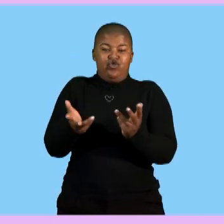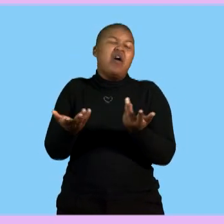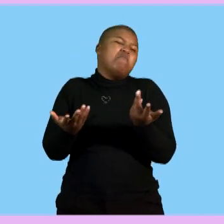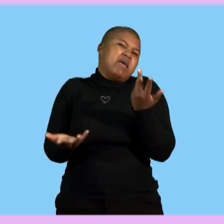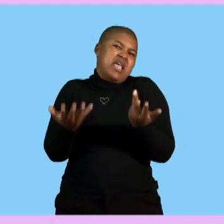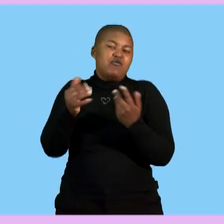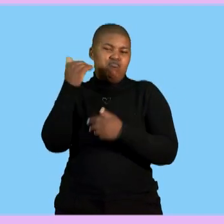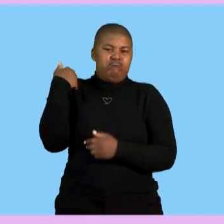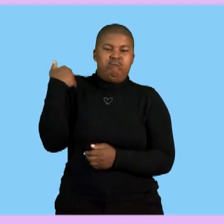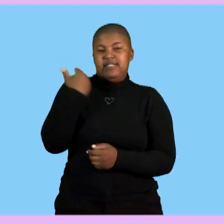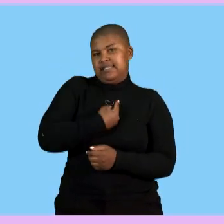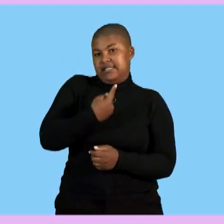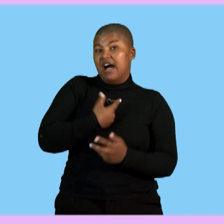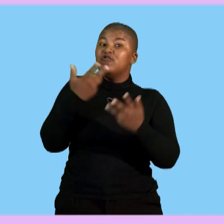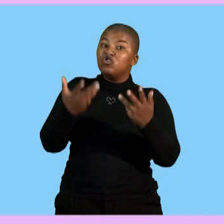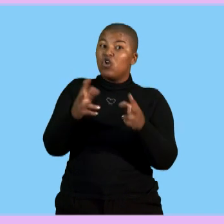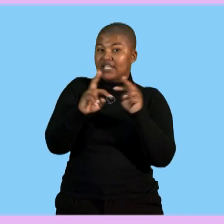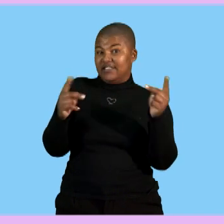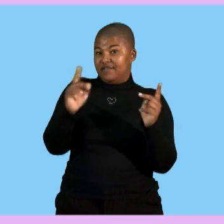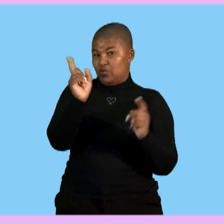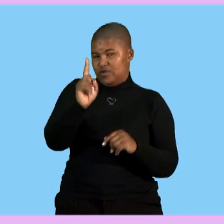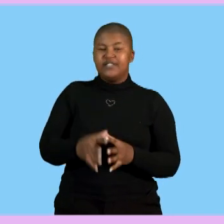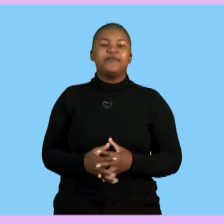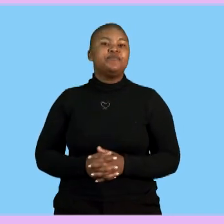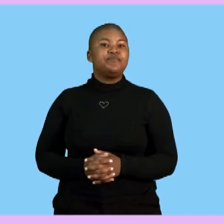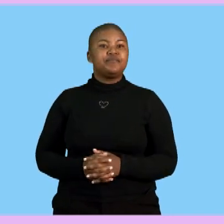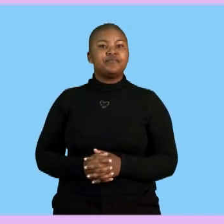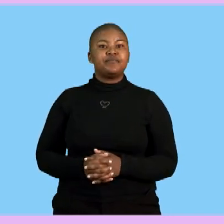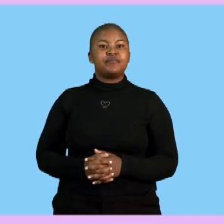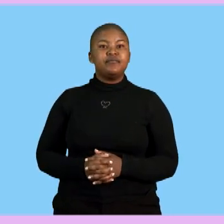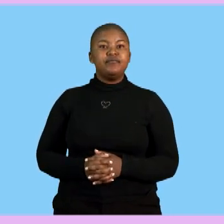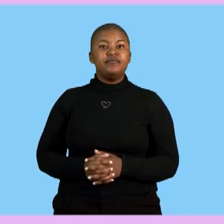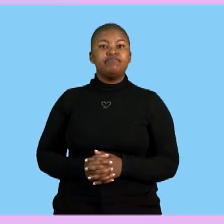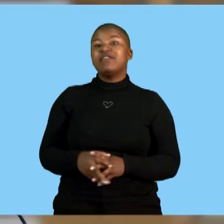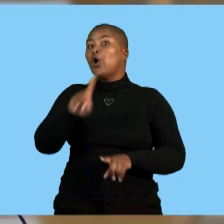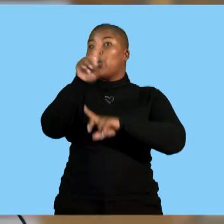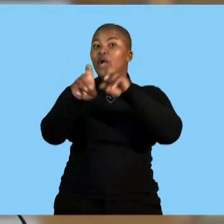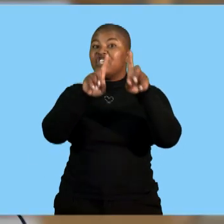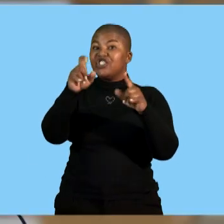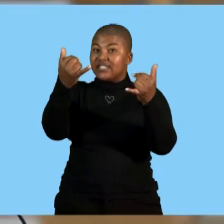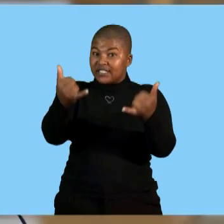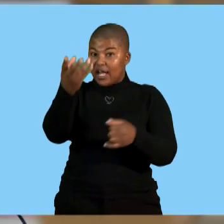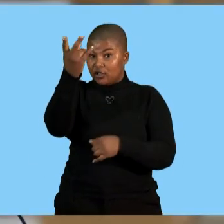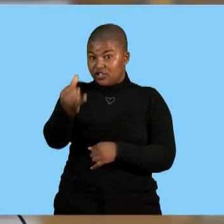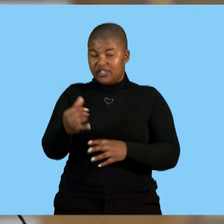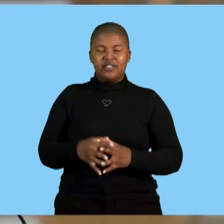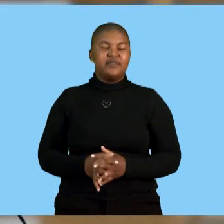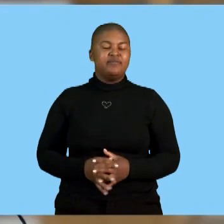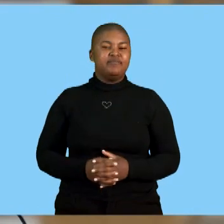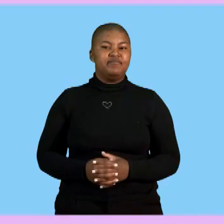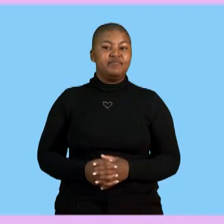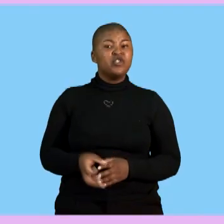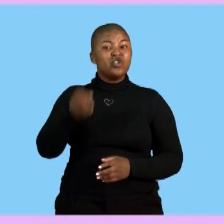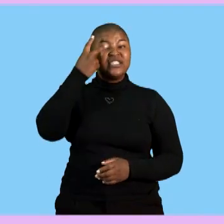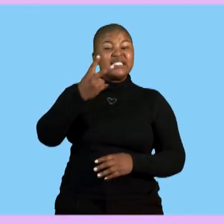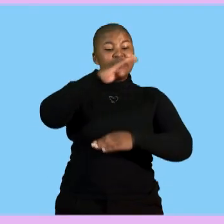of reminding yourself what is dependent and independent. Let's look at some questions. Use the graph